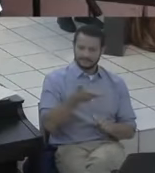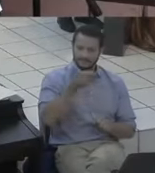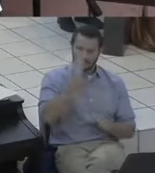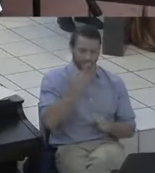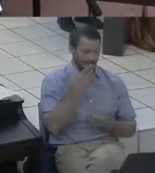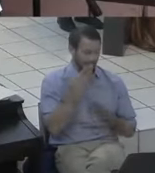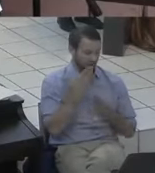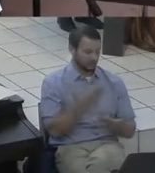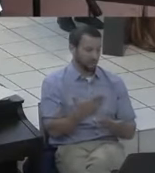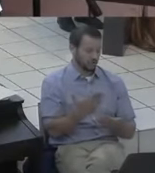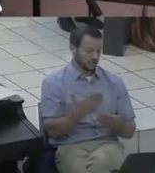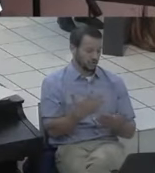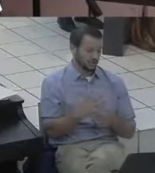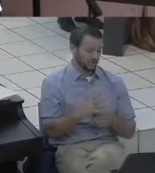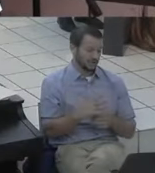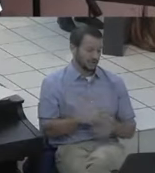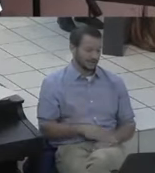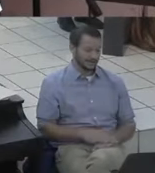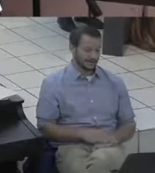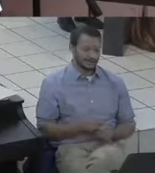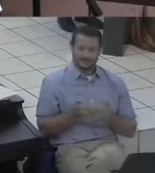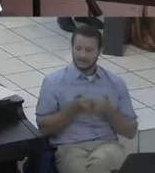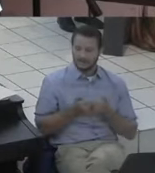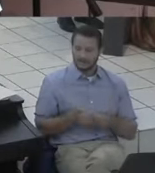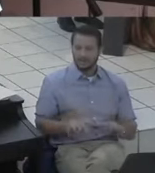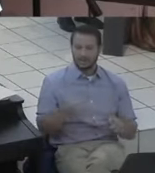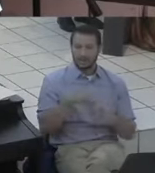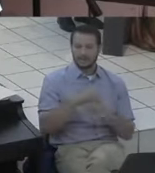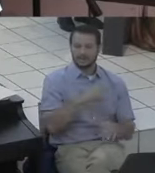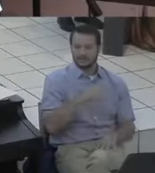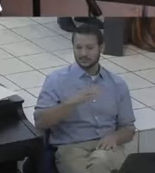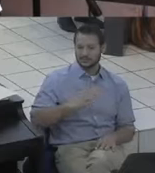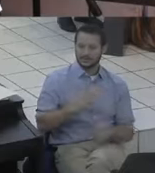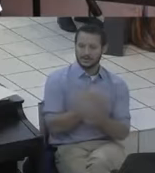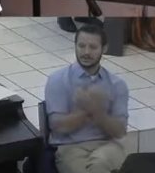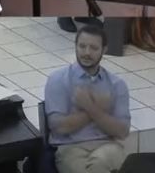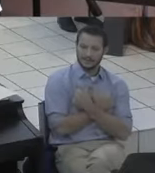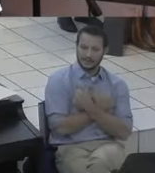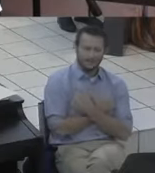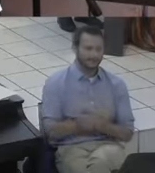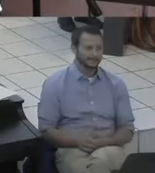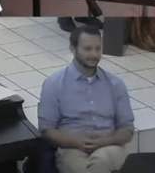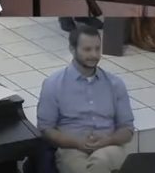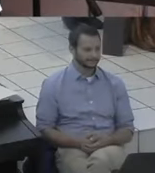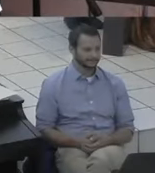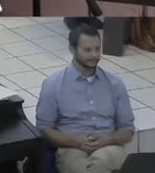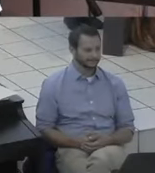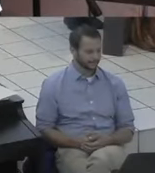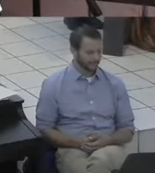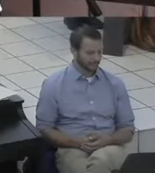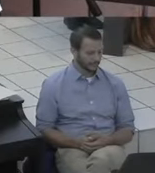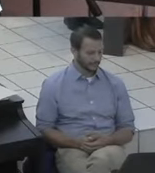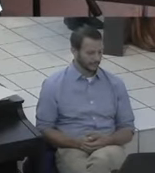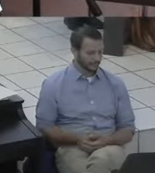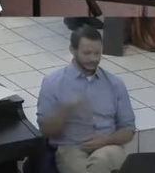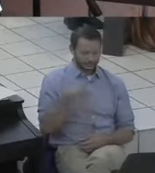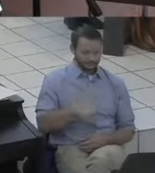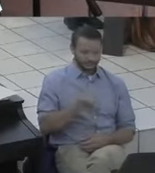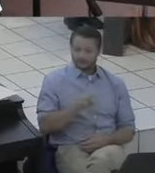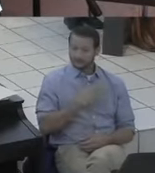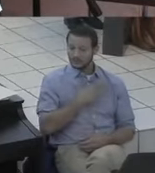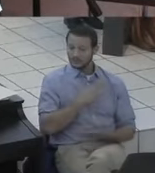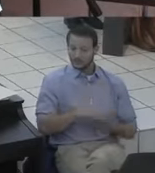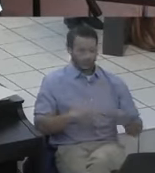above, filled with God's goodness, lost in Christ's love. This